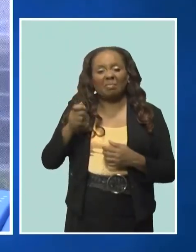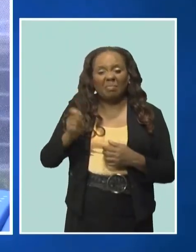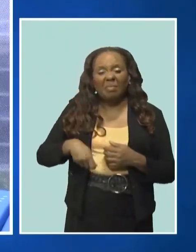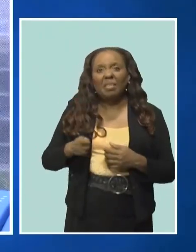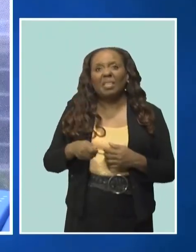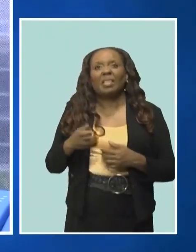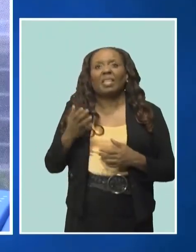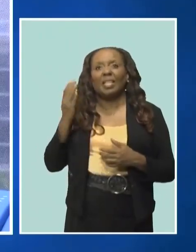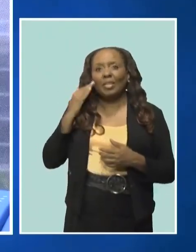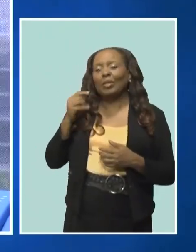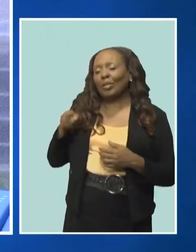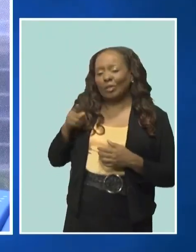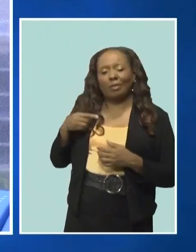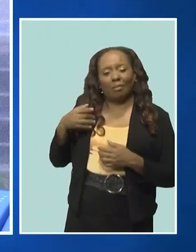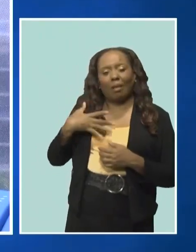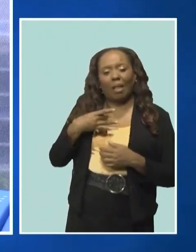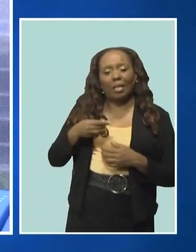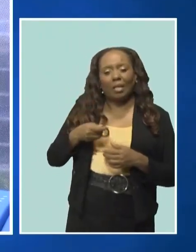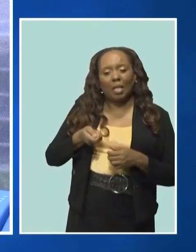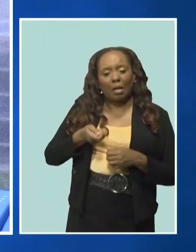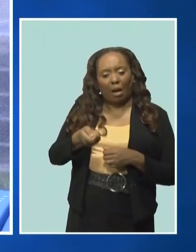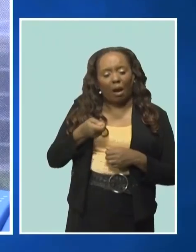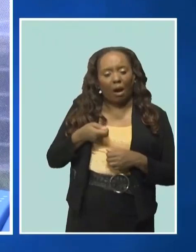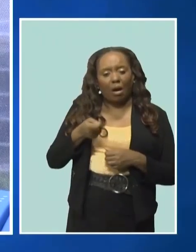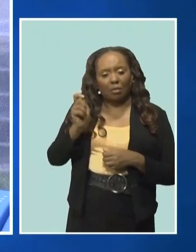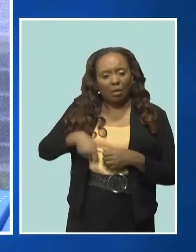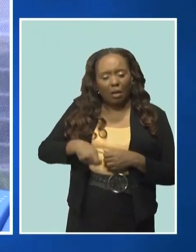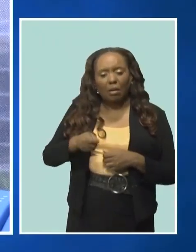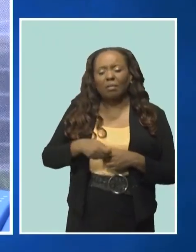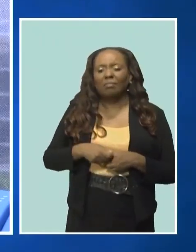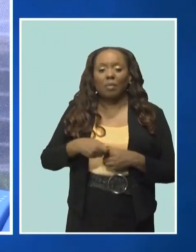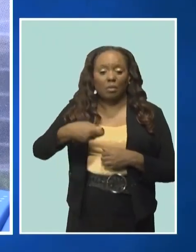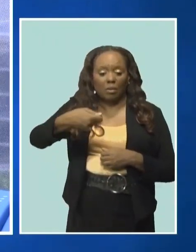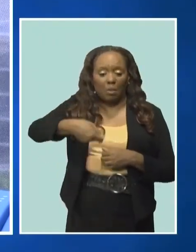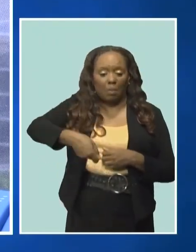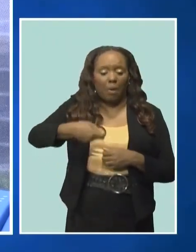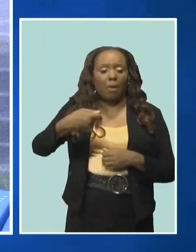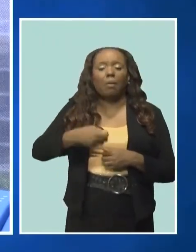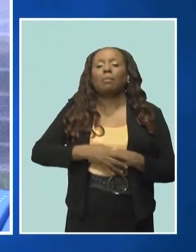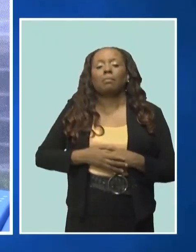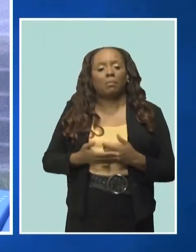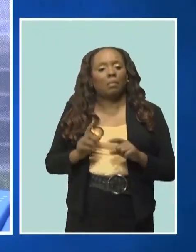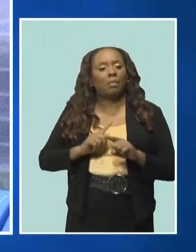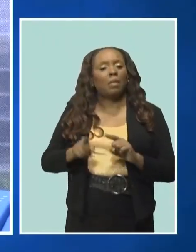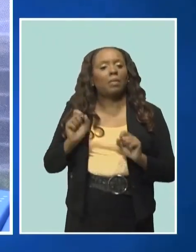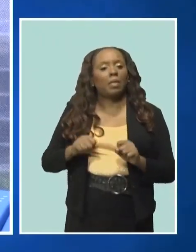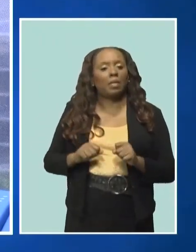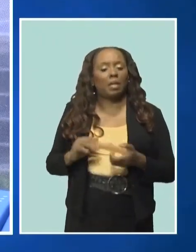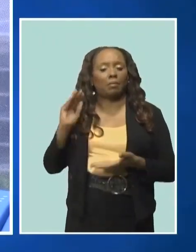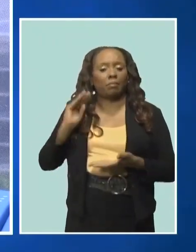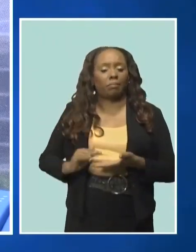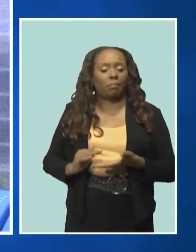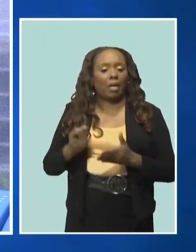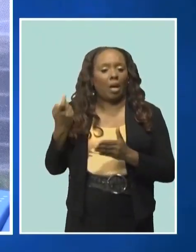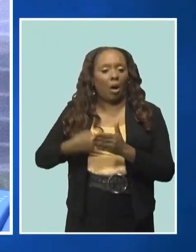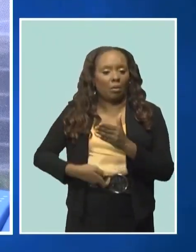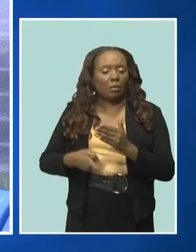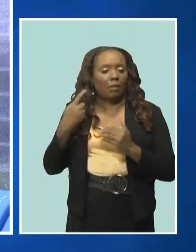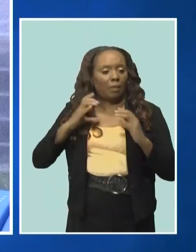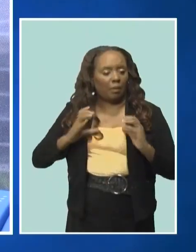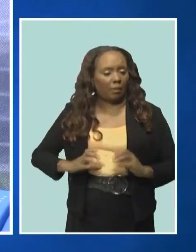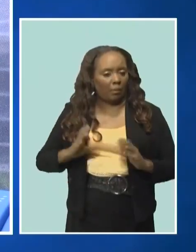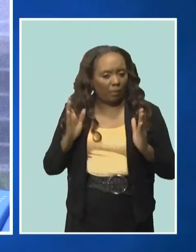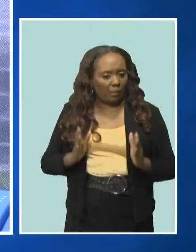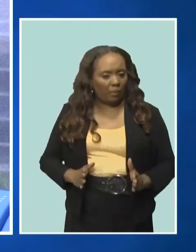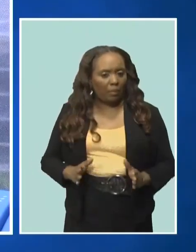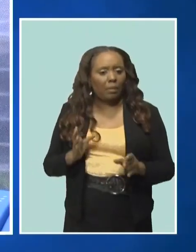your product base. But keeping it local, and we're able then to reduce the fees charged to the customer and make